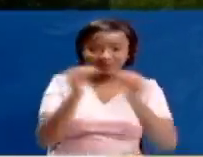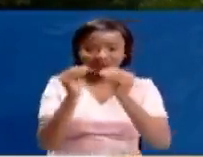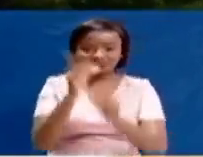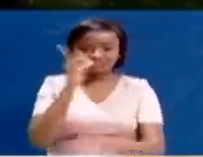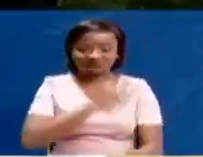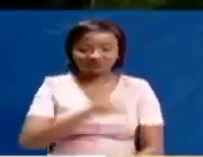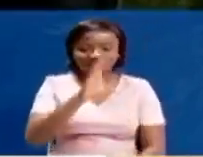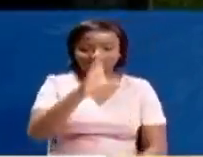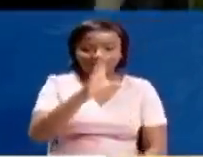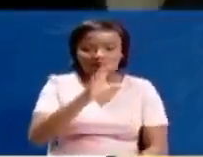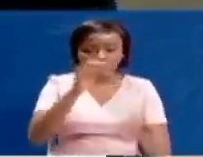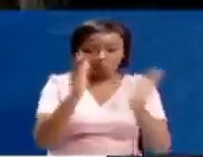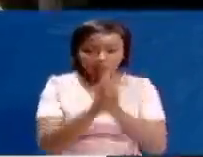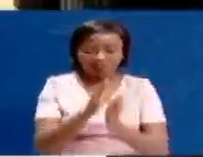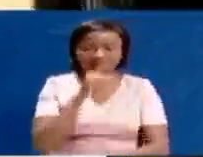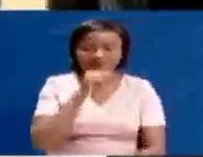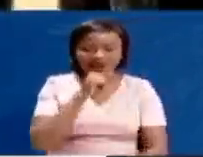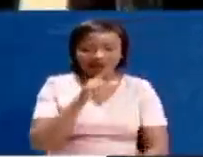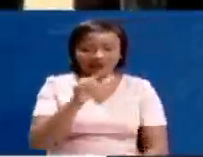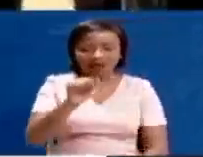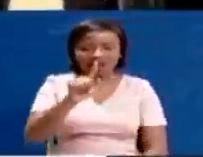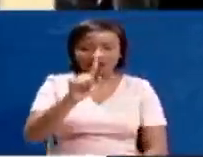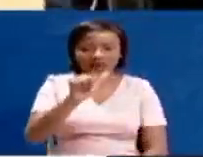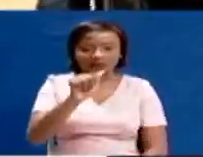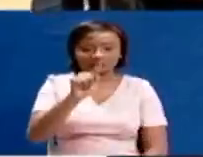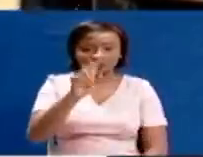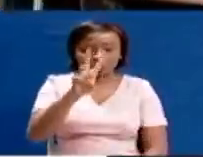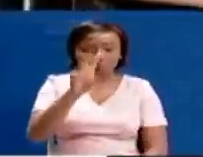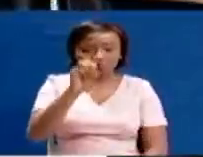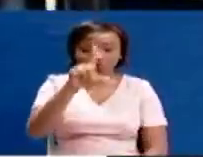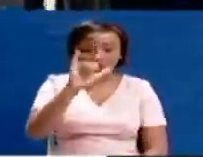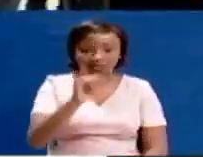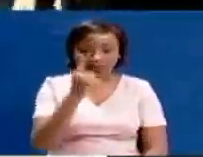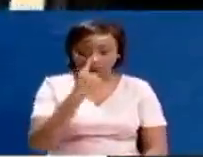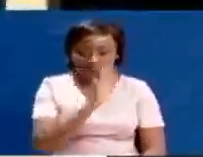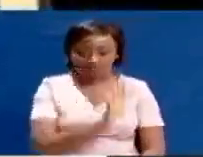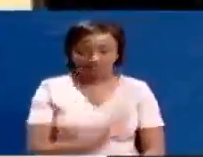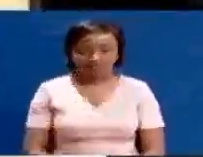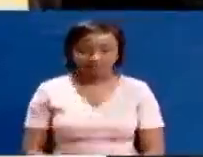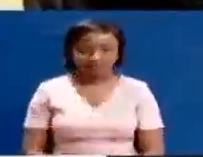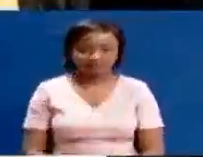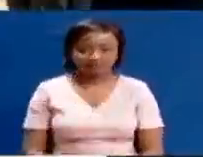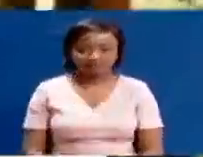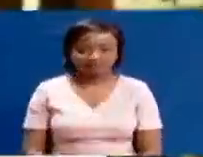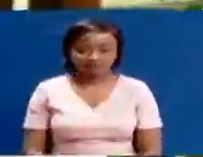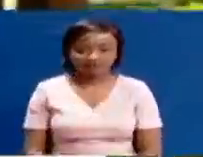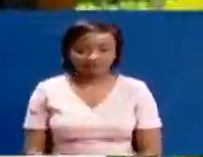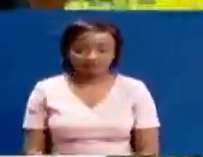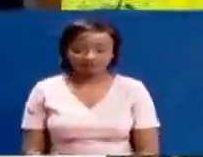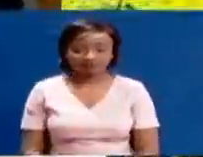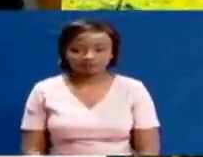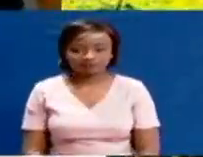Kotu Secretary General Francis Atwoli's home. Stephen Letos, Citizen TV, Nairobi.